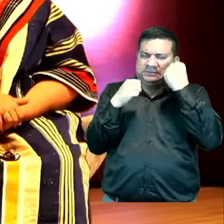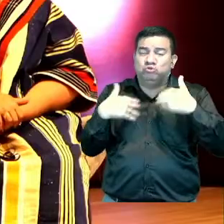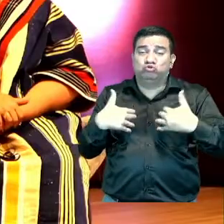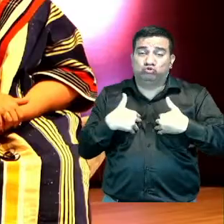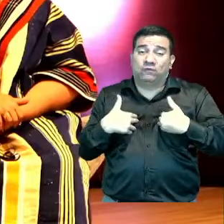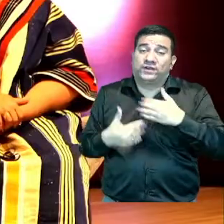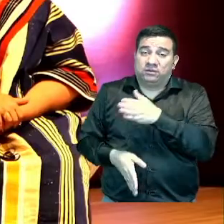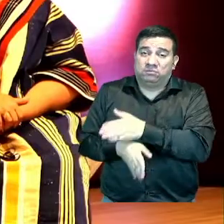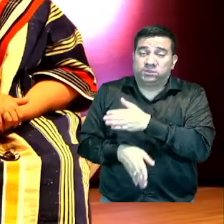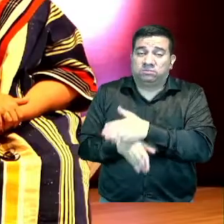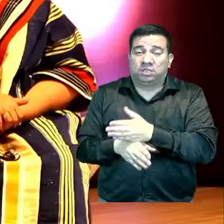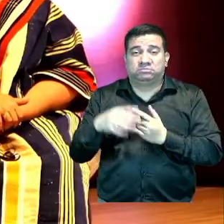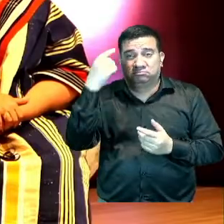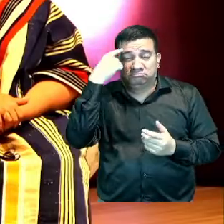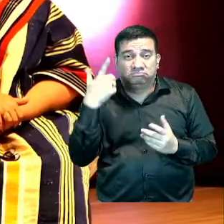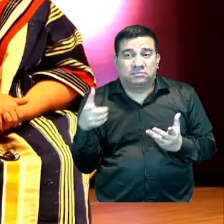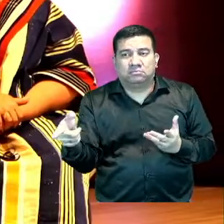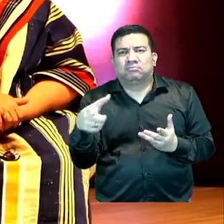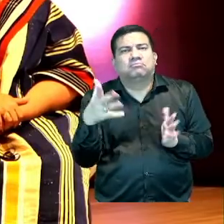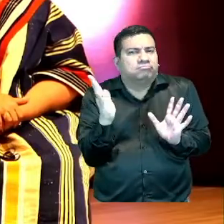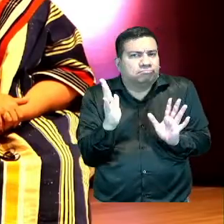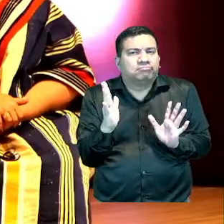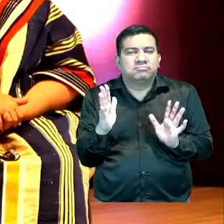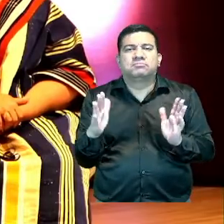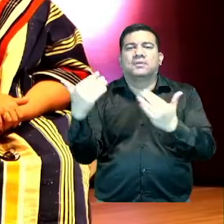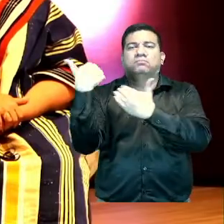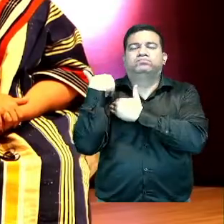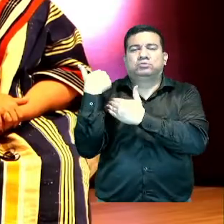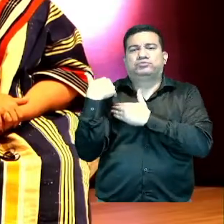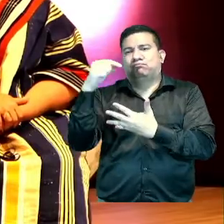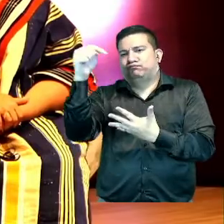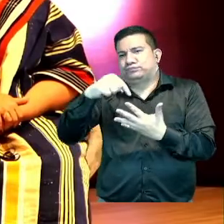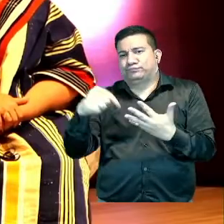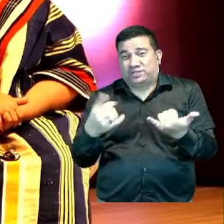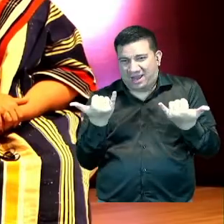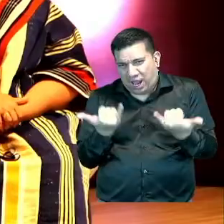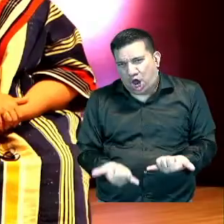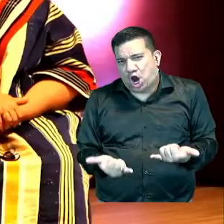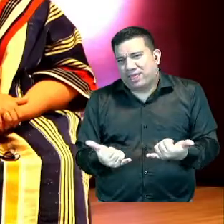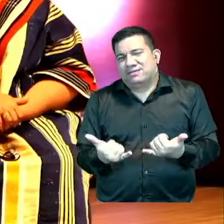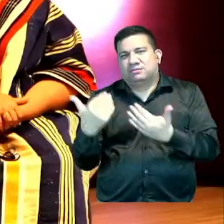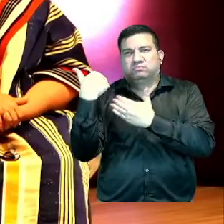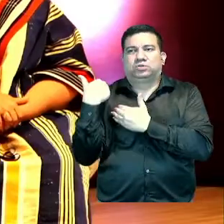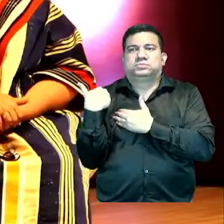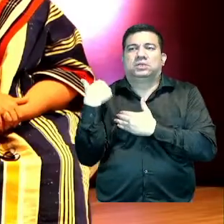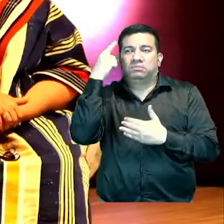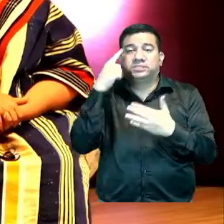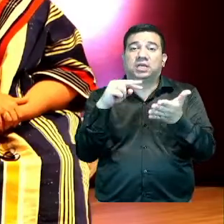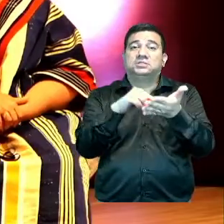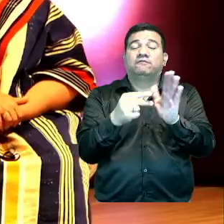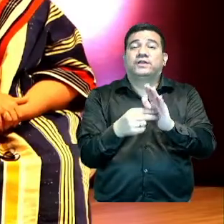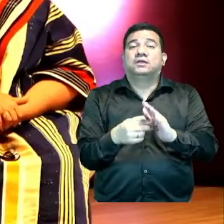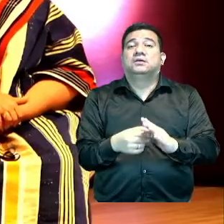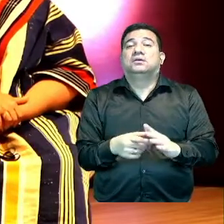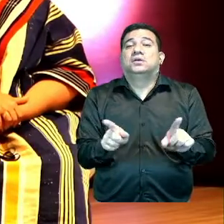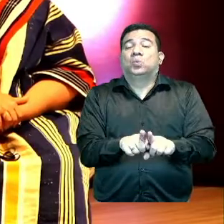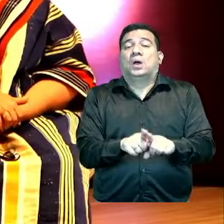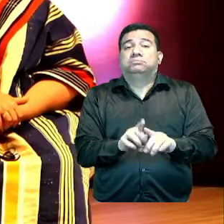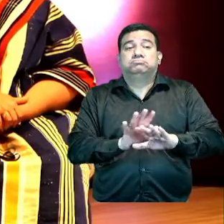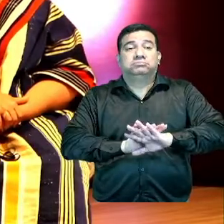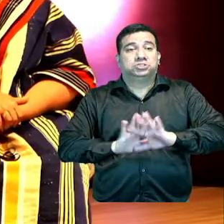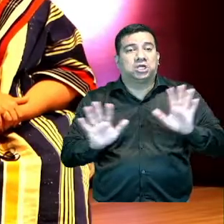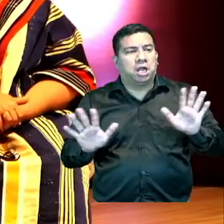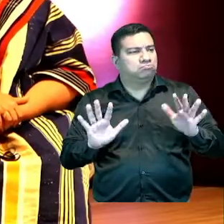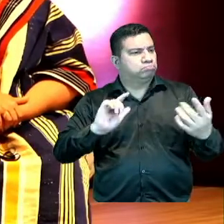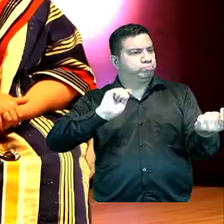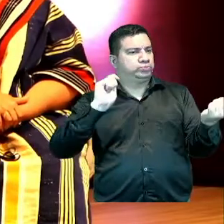huge concern, and we're still suffering because the fact of occupying a place of power like we might have on